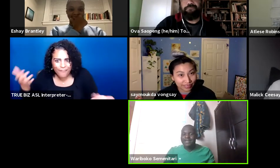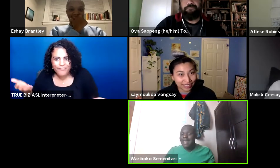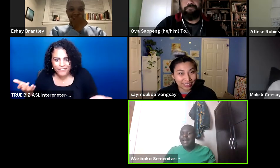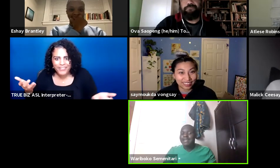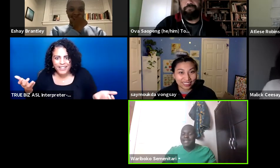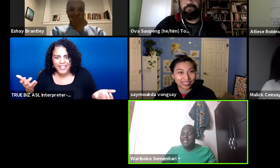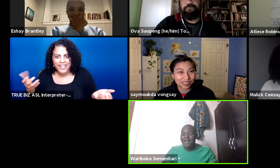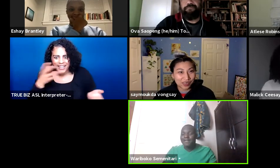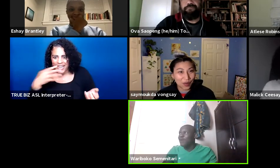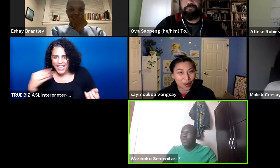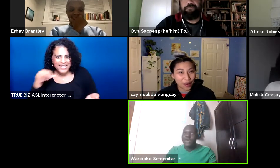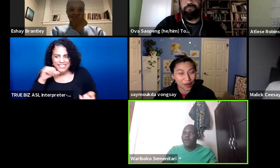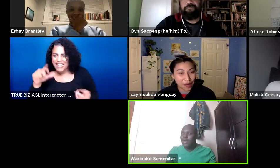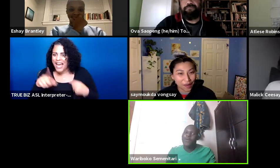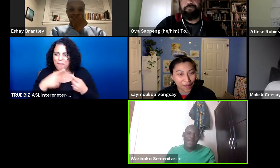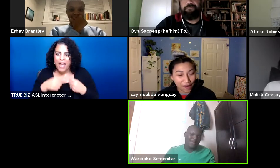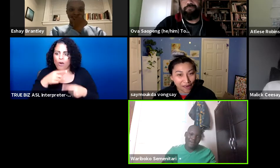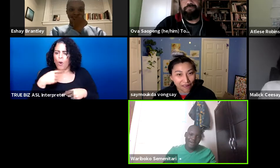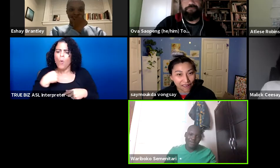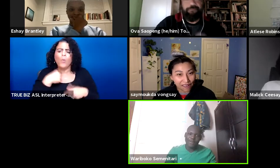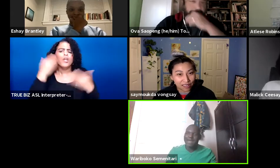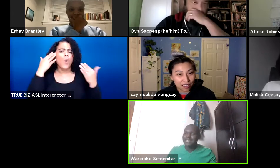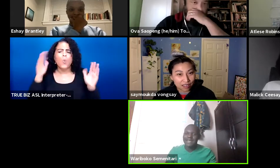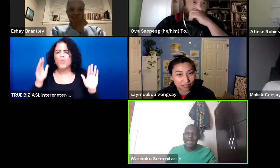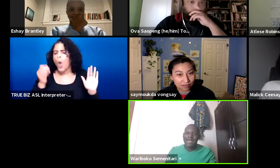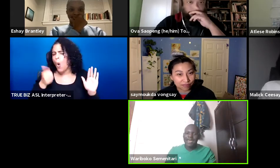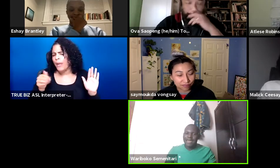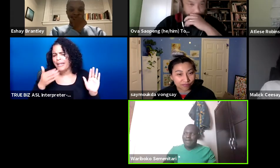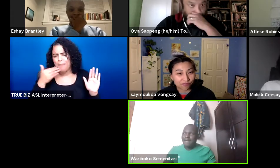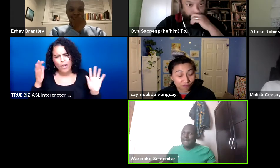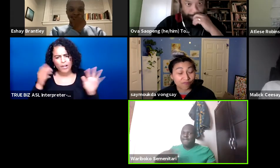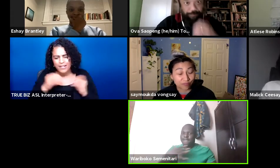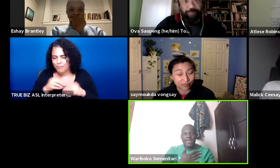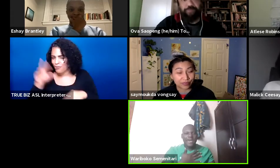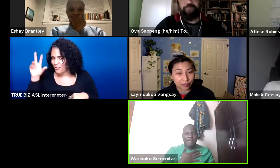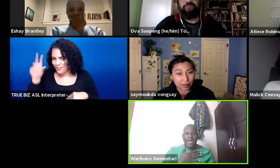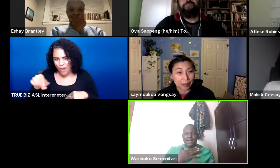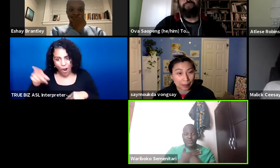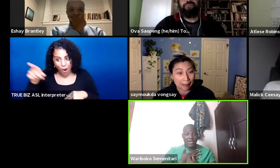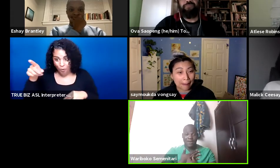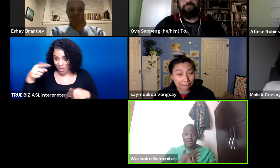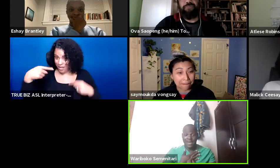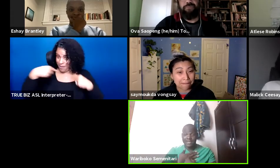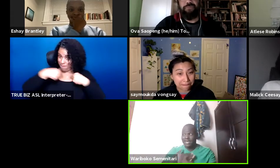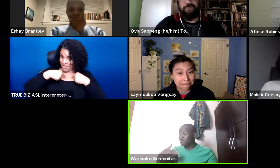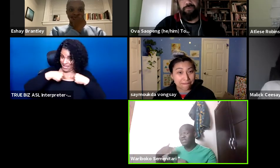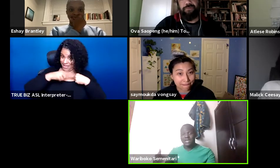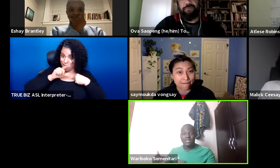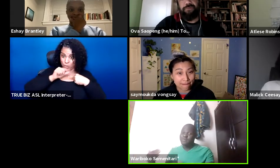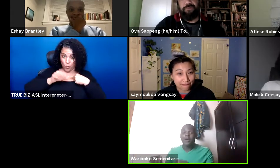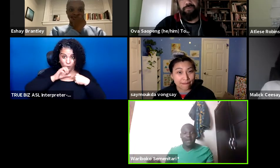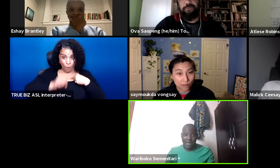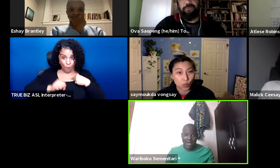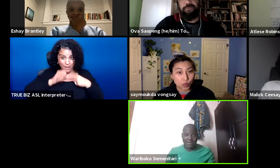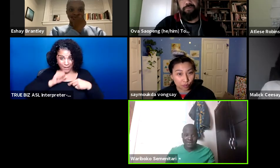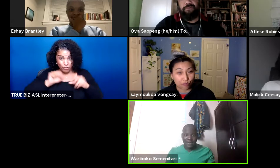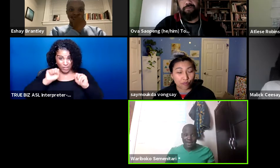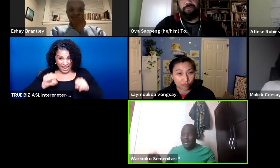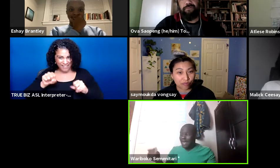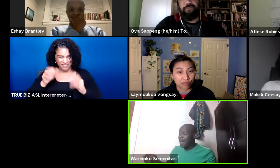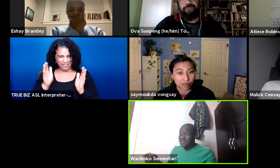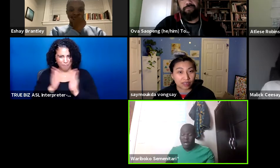Mm-hmm. And it's not just the thing of like, we don't know any better anymore, because it's like, if me at my 20-year-old age can do such a small